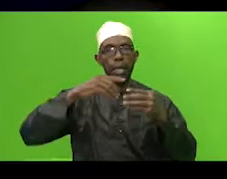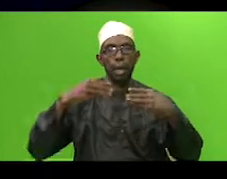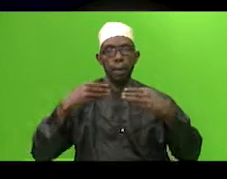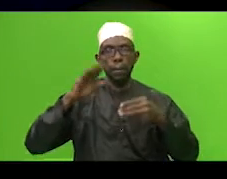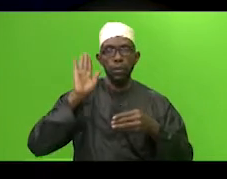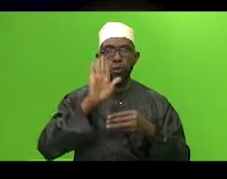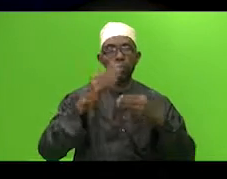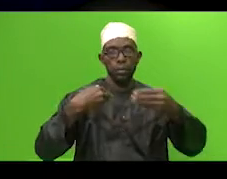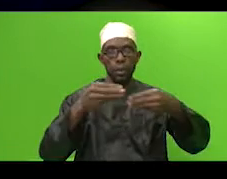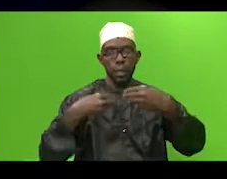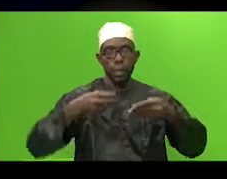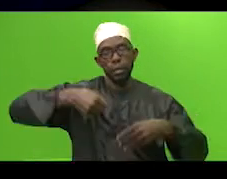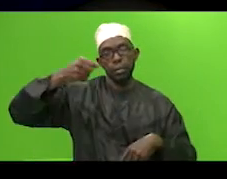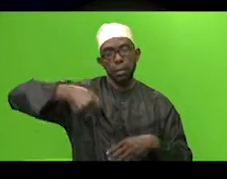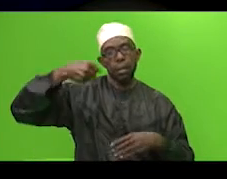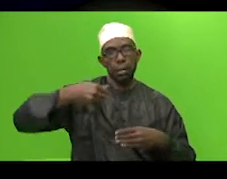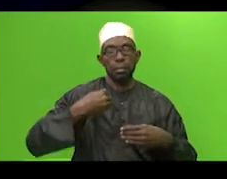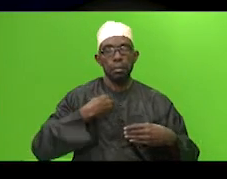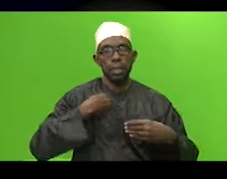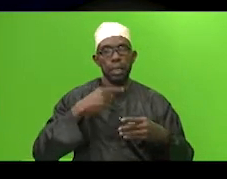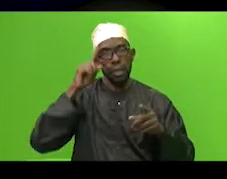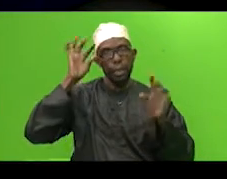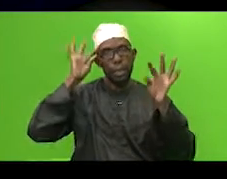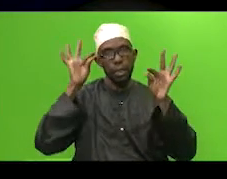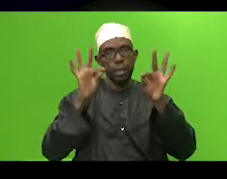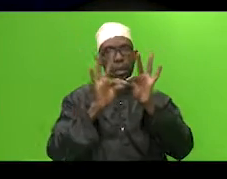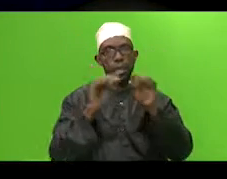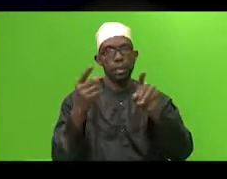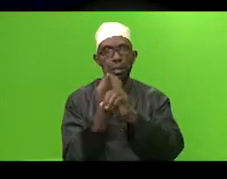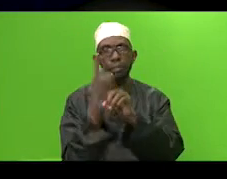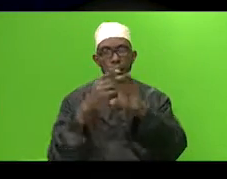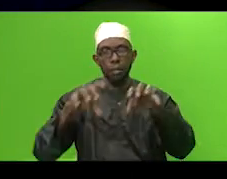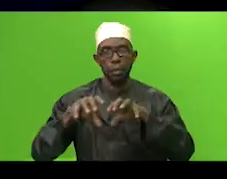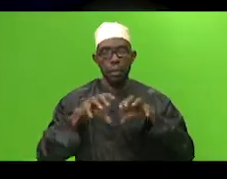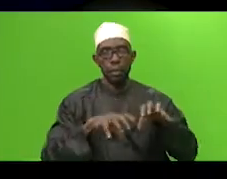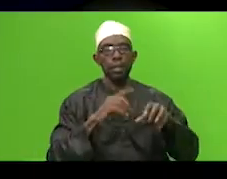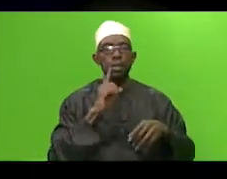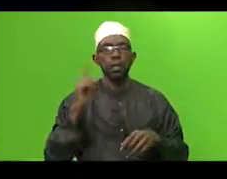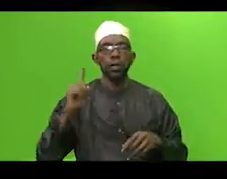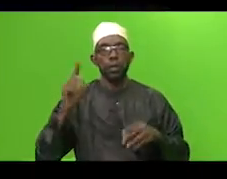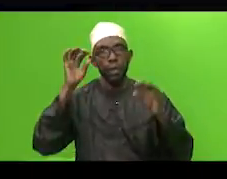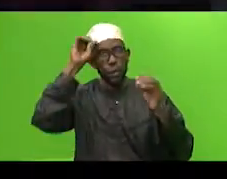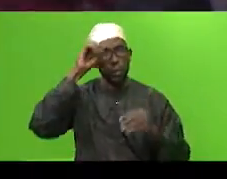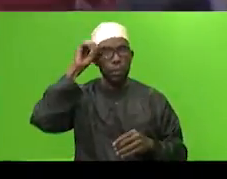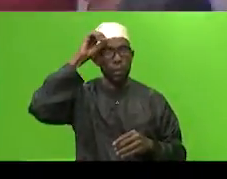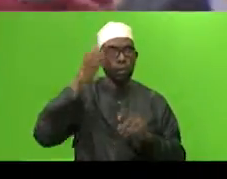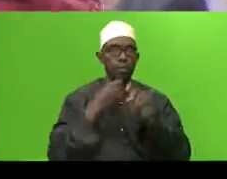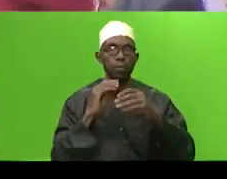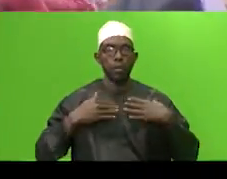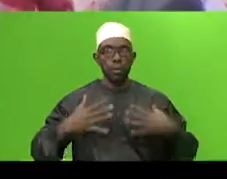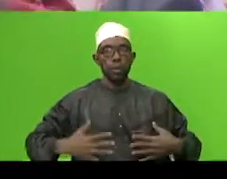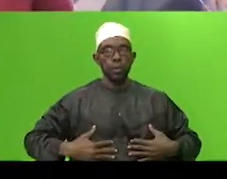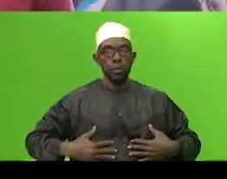plastic bags. Well, I decided to go to various markets in Nairobi to get opinions from people.